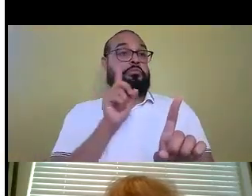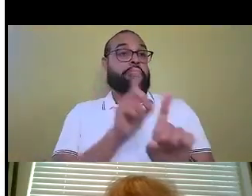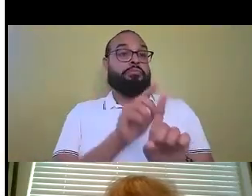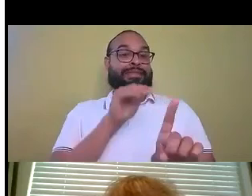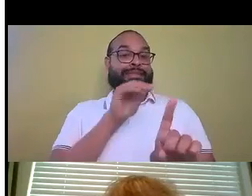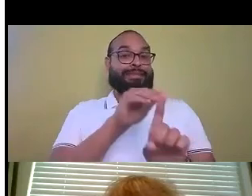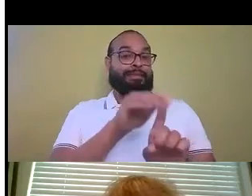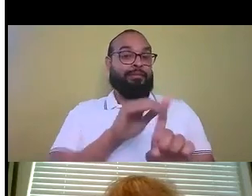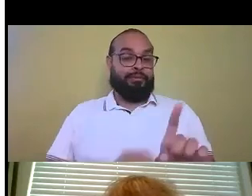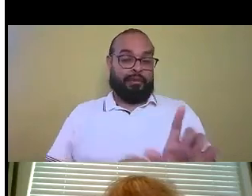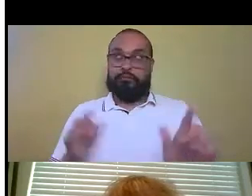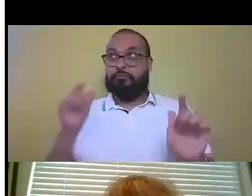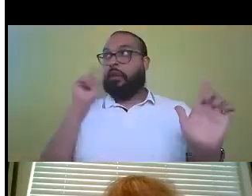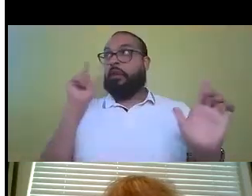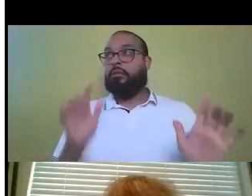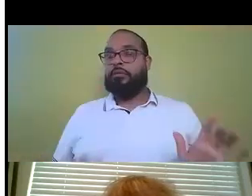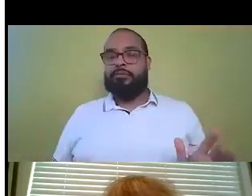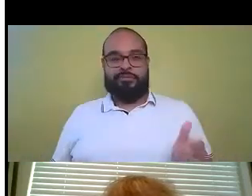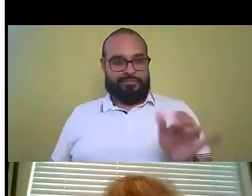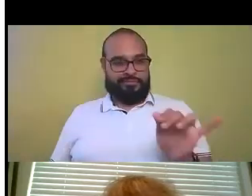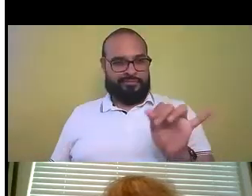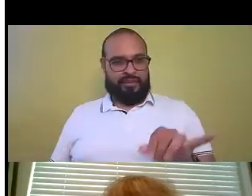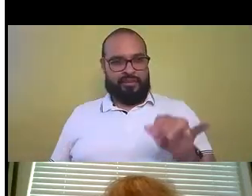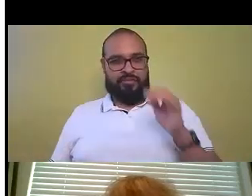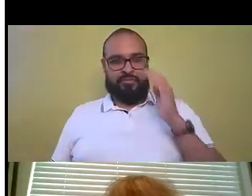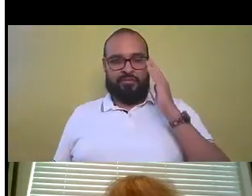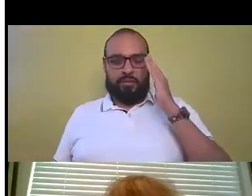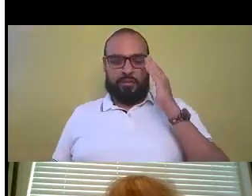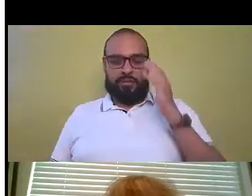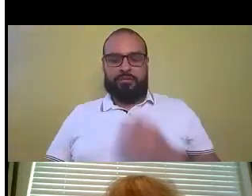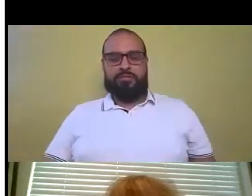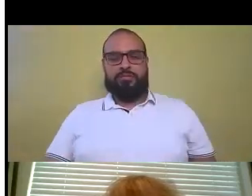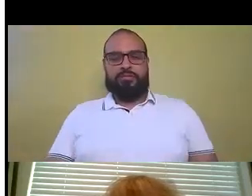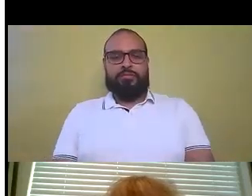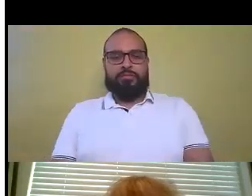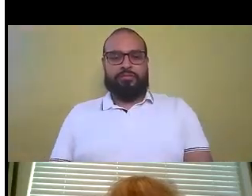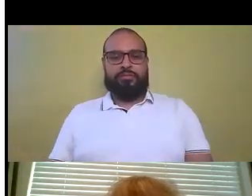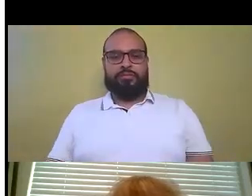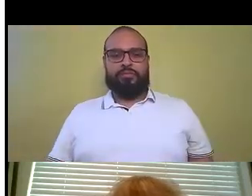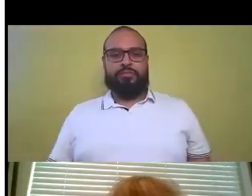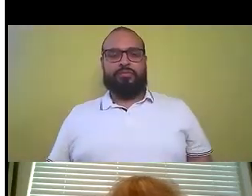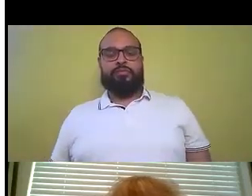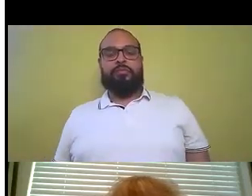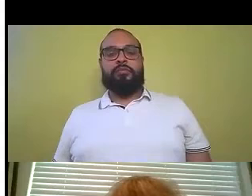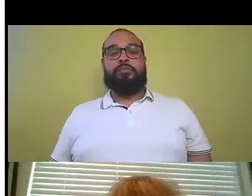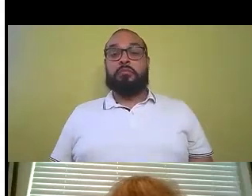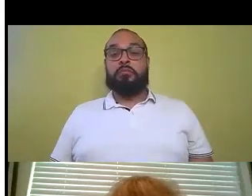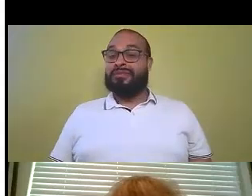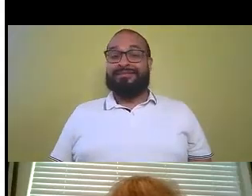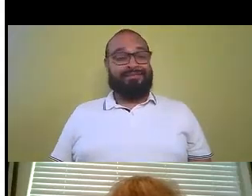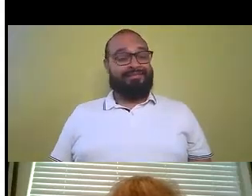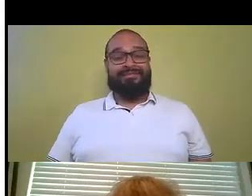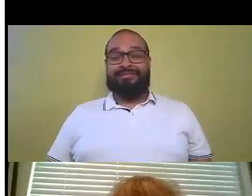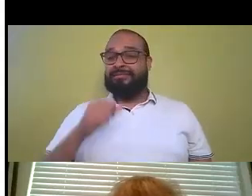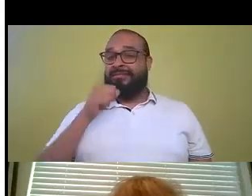tapping you can, can be an alerting input to the nervous system. It's not a friendly